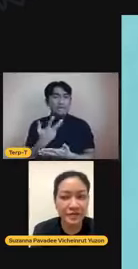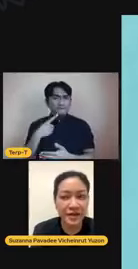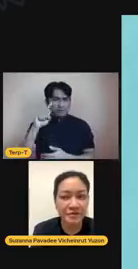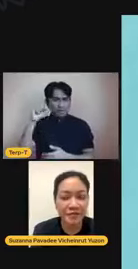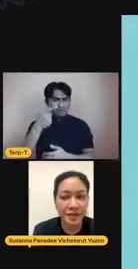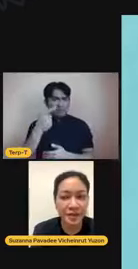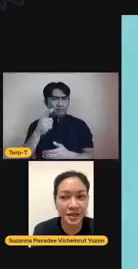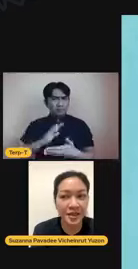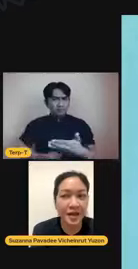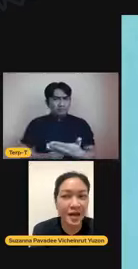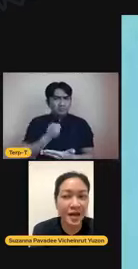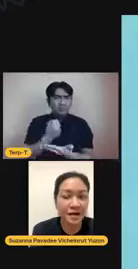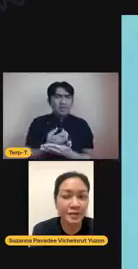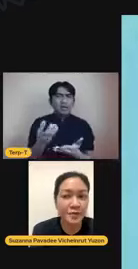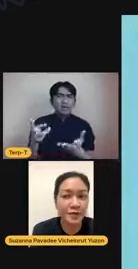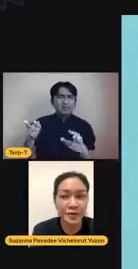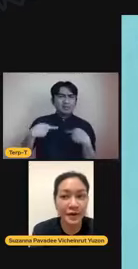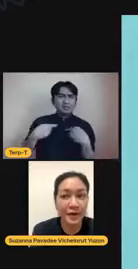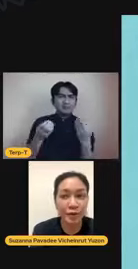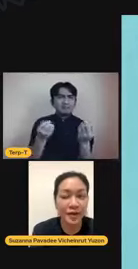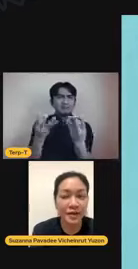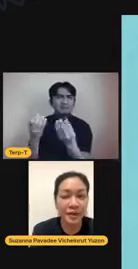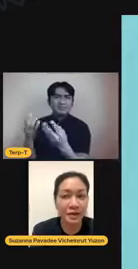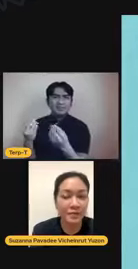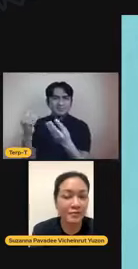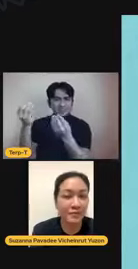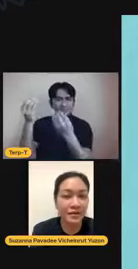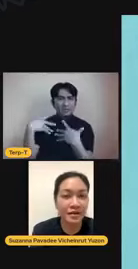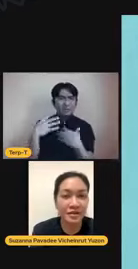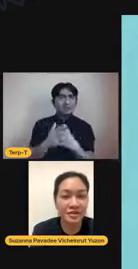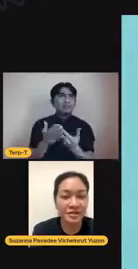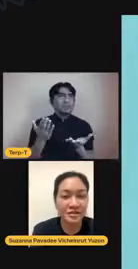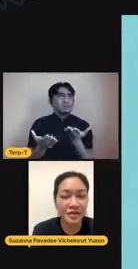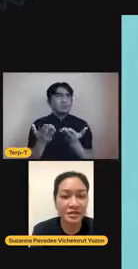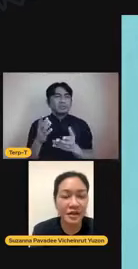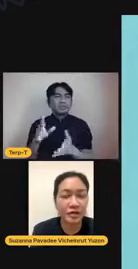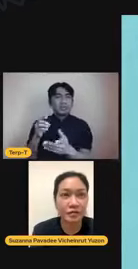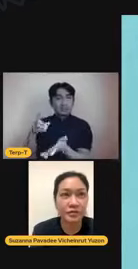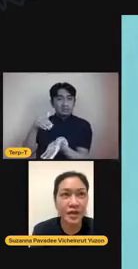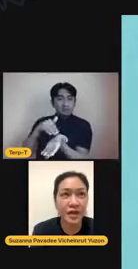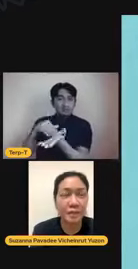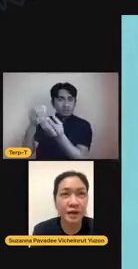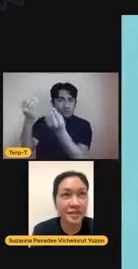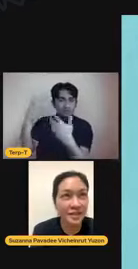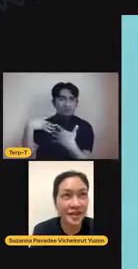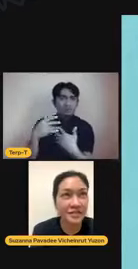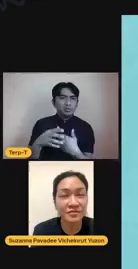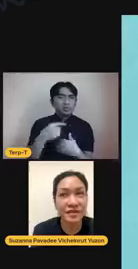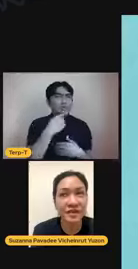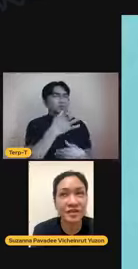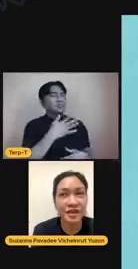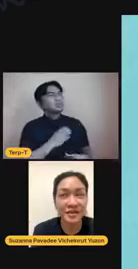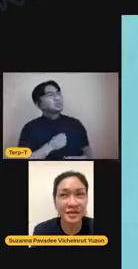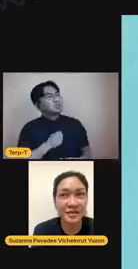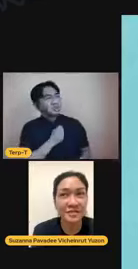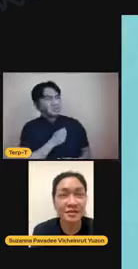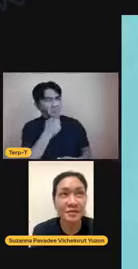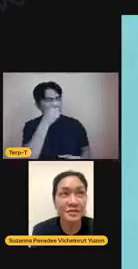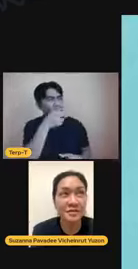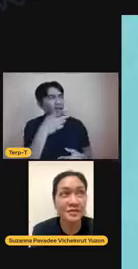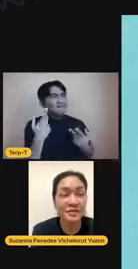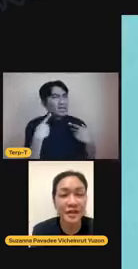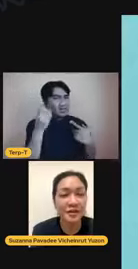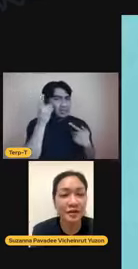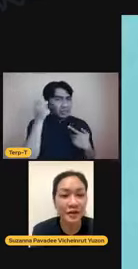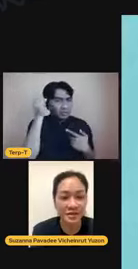received a lot of that information, especially right away, like maybe from the doctors that said, you know, they apologize that your child has Down